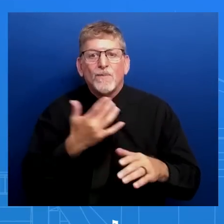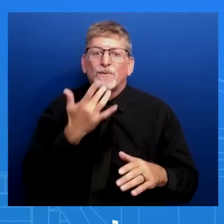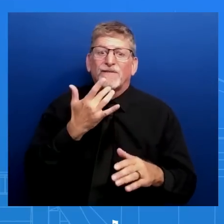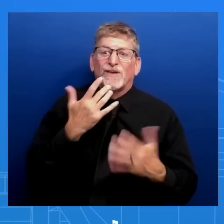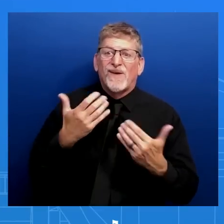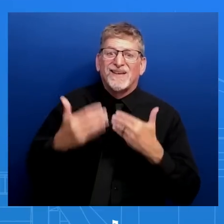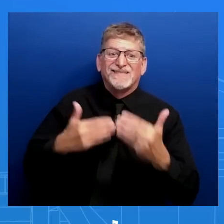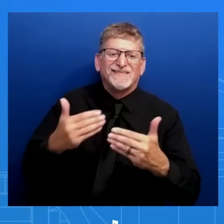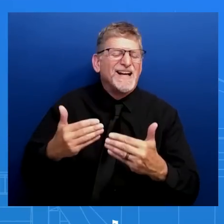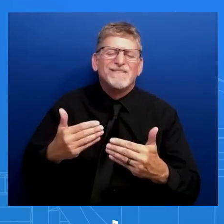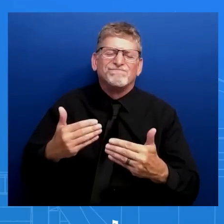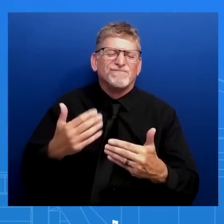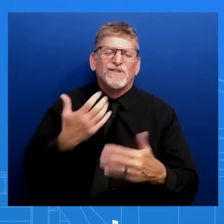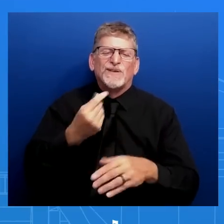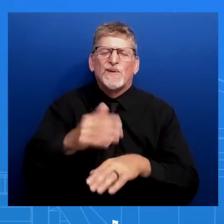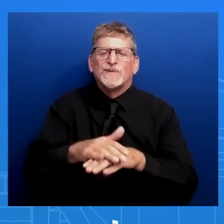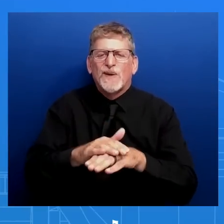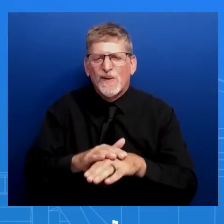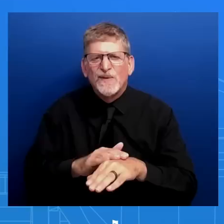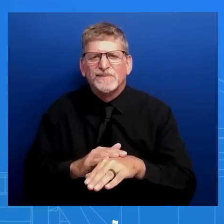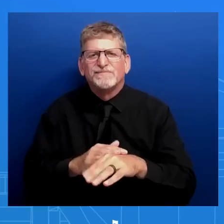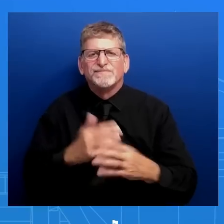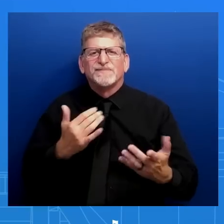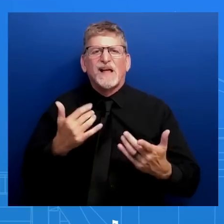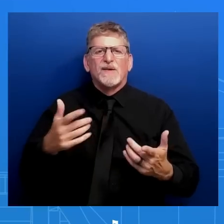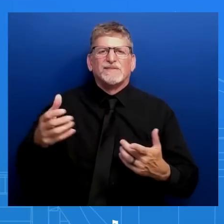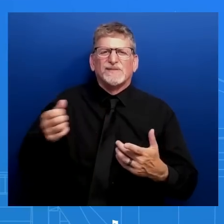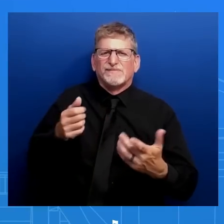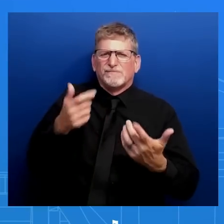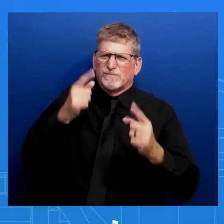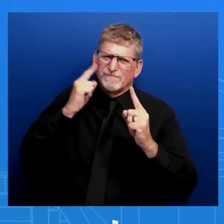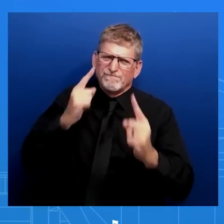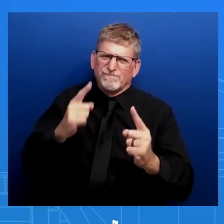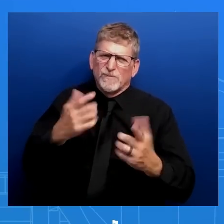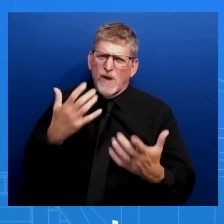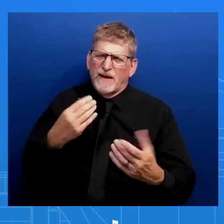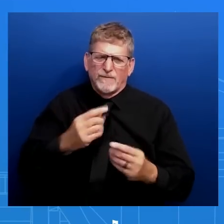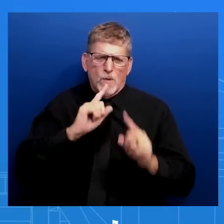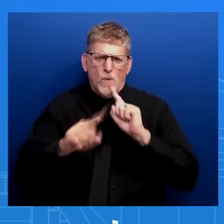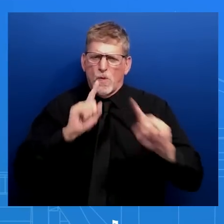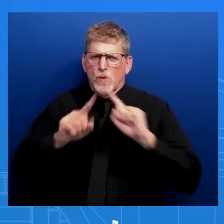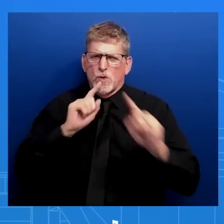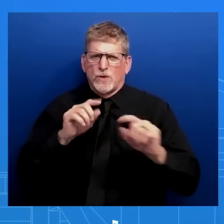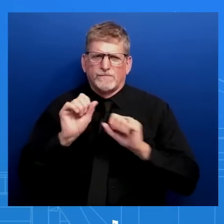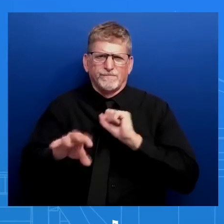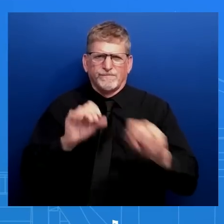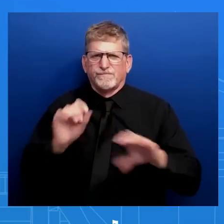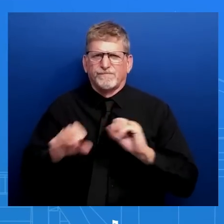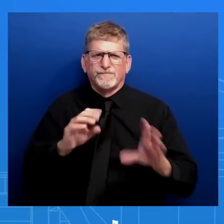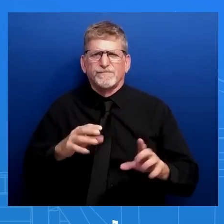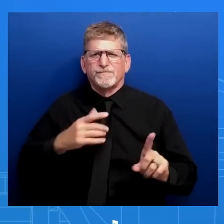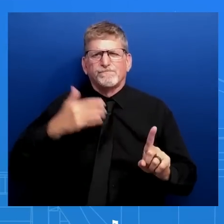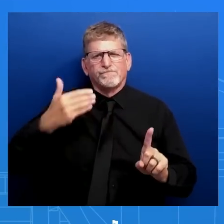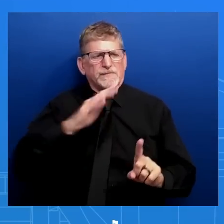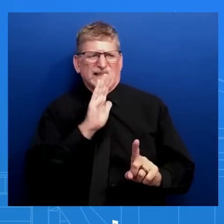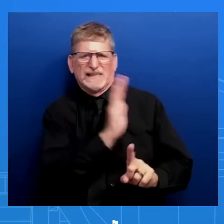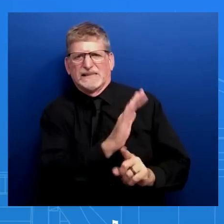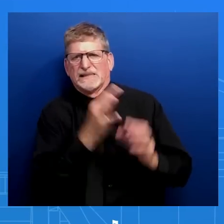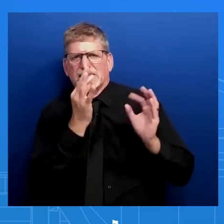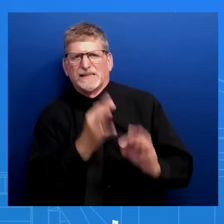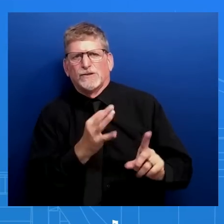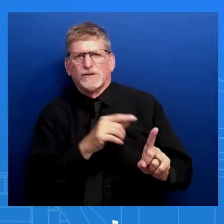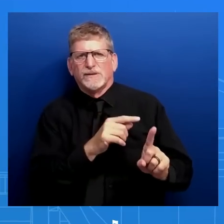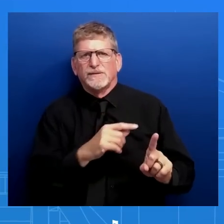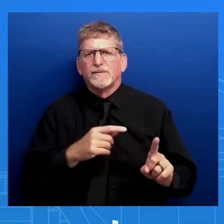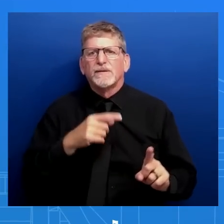those determinations and he gets to give those orders. As I said earlier, the Russians have invested a lot in the